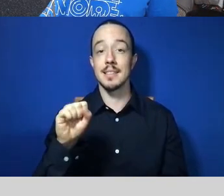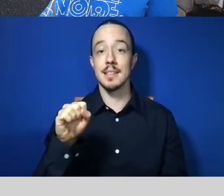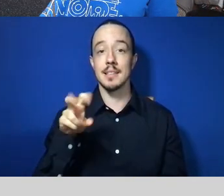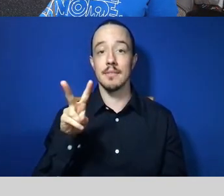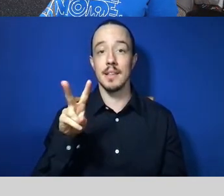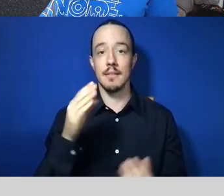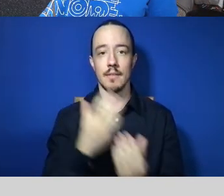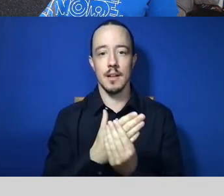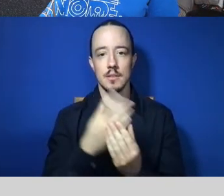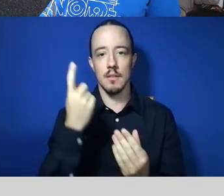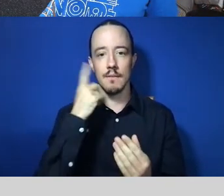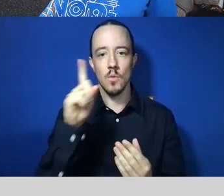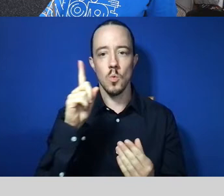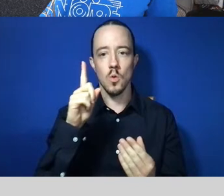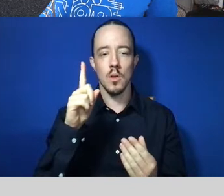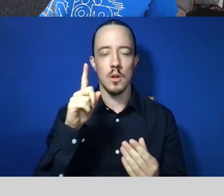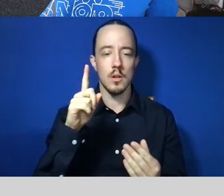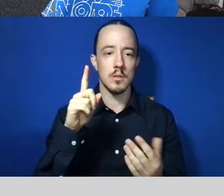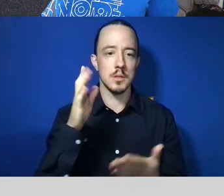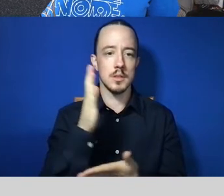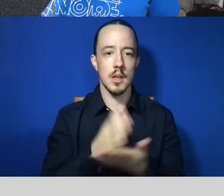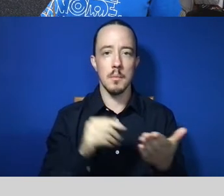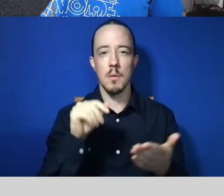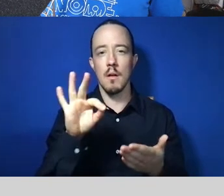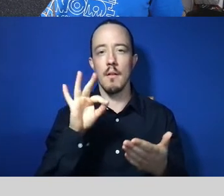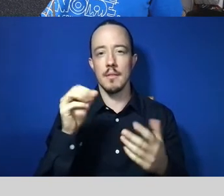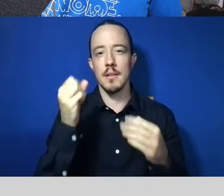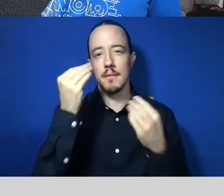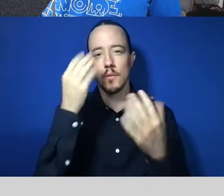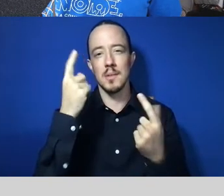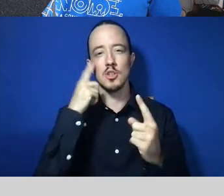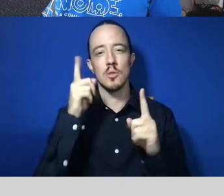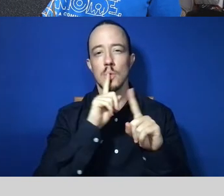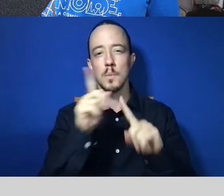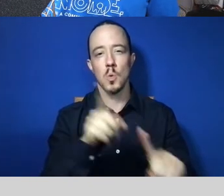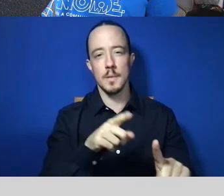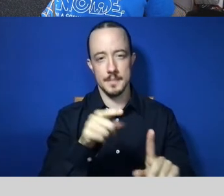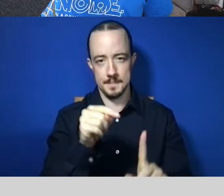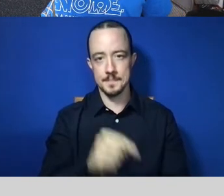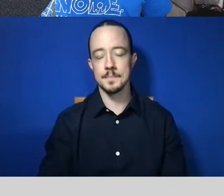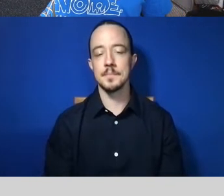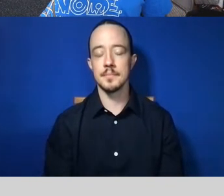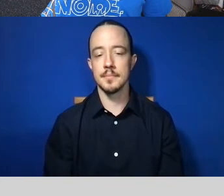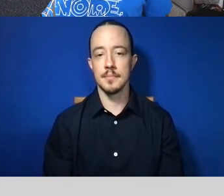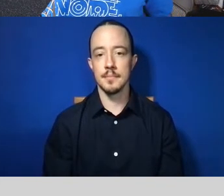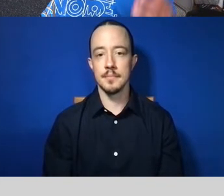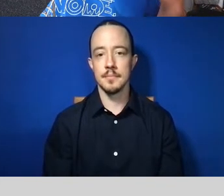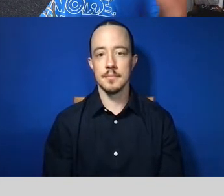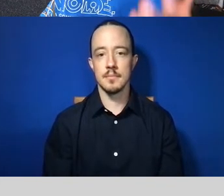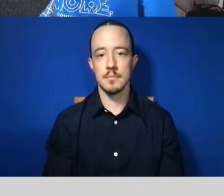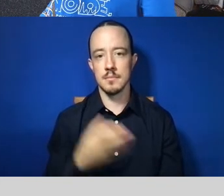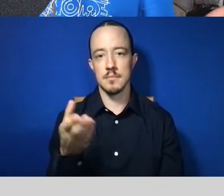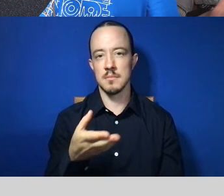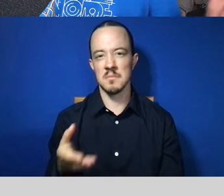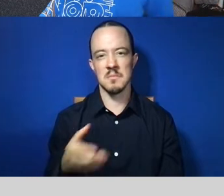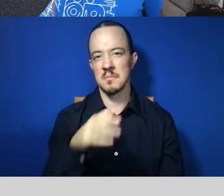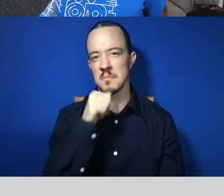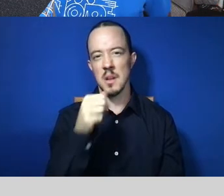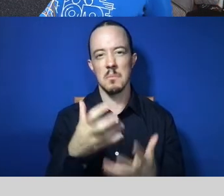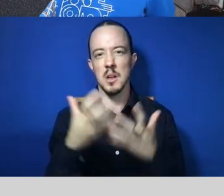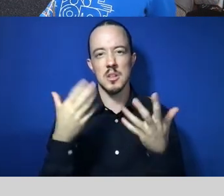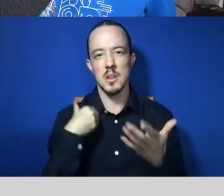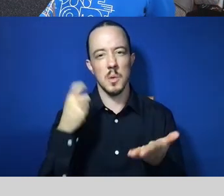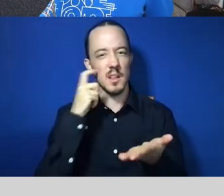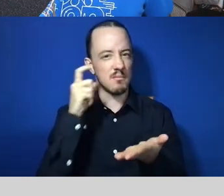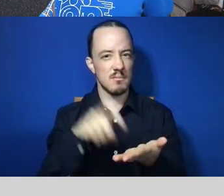actually have CSV files for some of the data that they're reporting on. And as it looks like this,